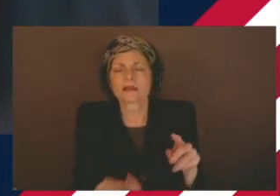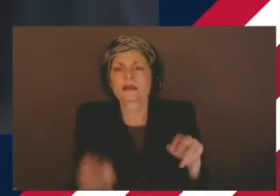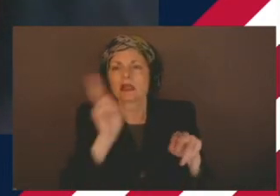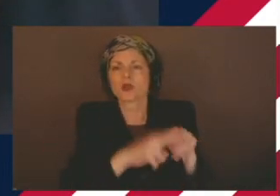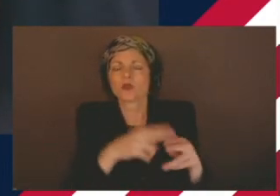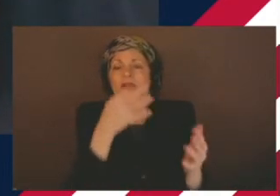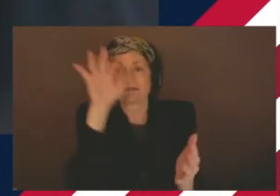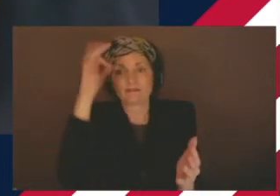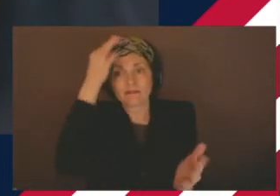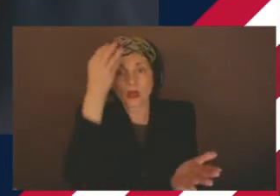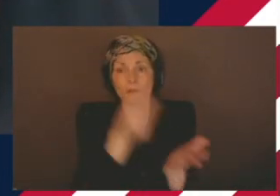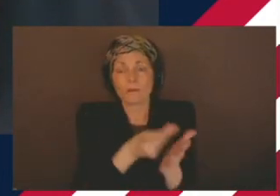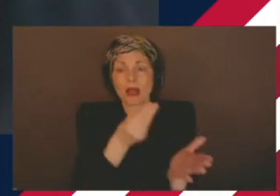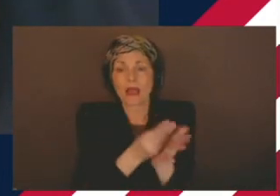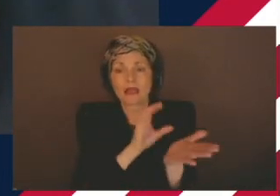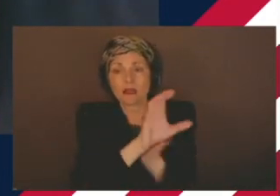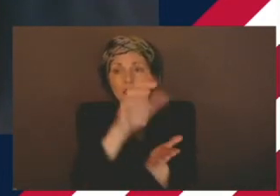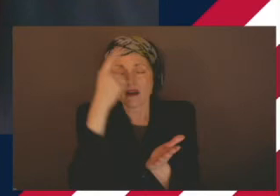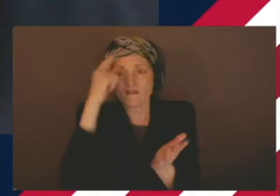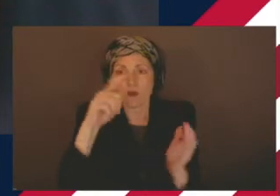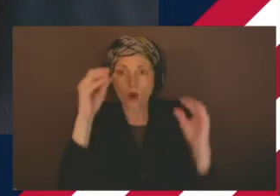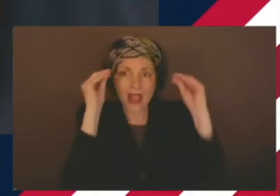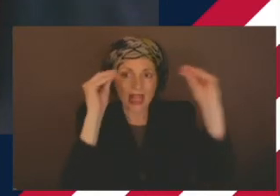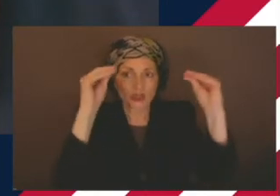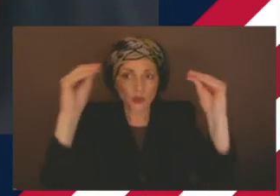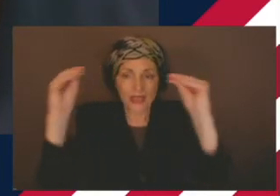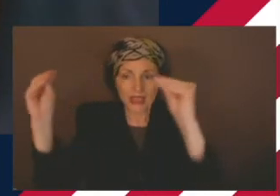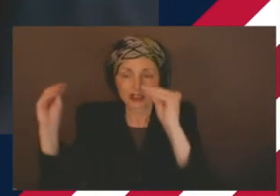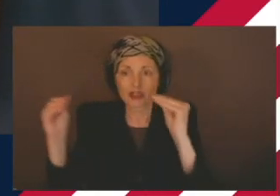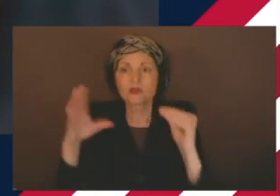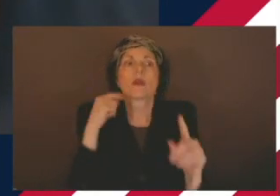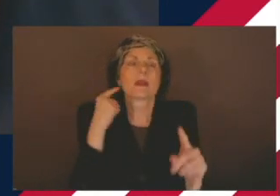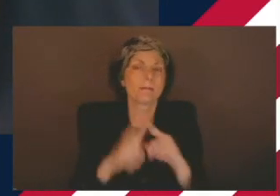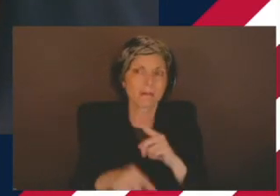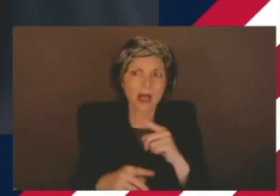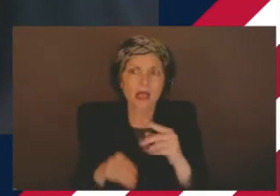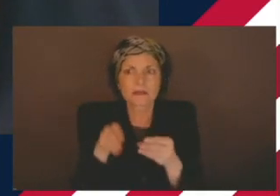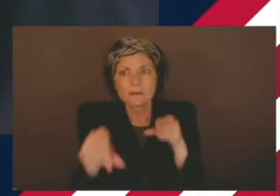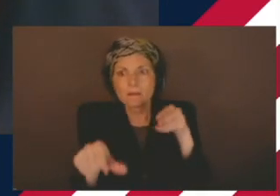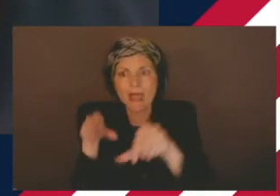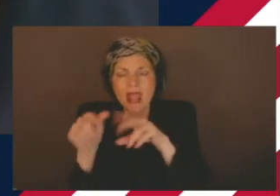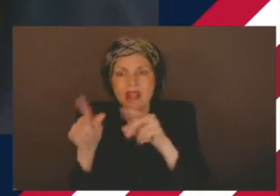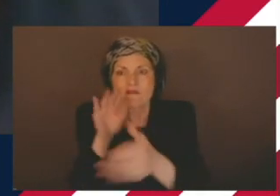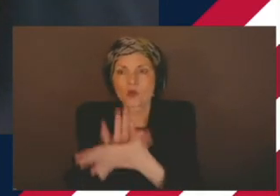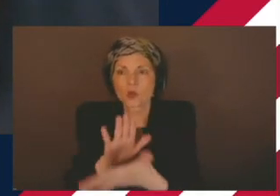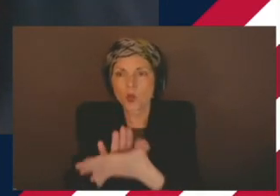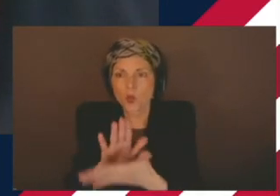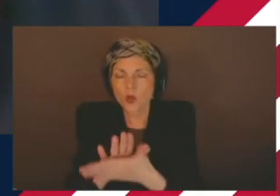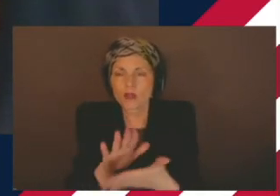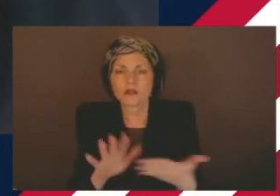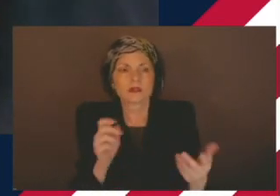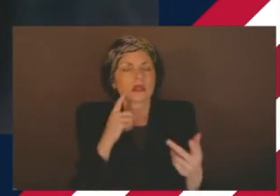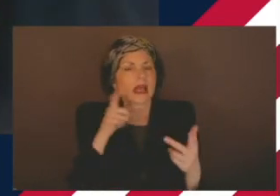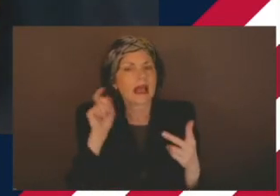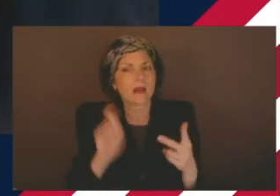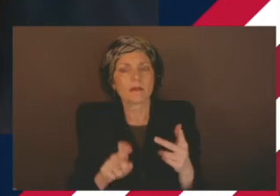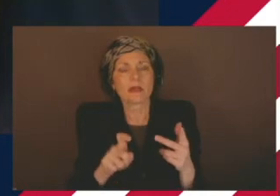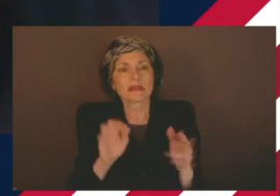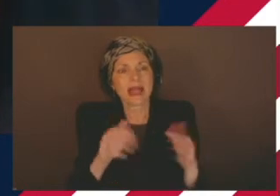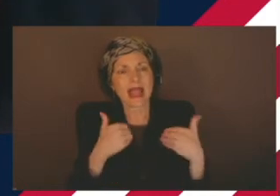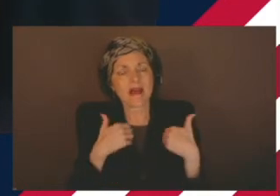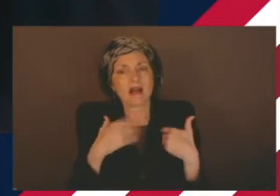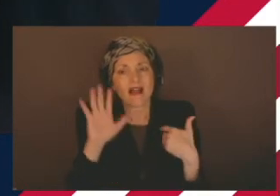deal with resegregation, underfunding of public schools. We must push for a federal constitutional right to a